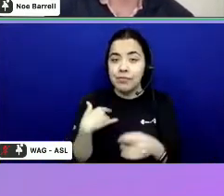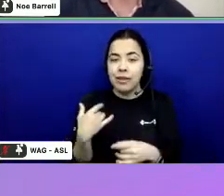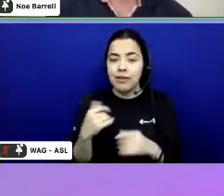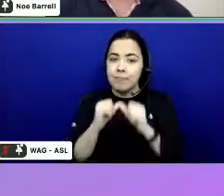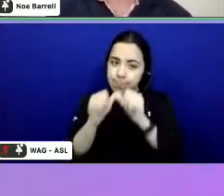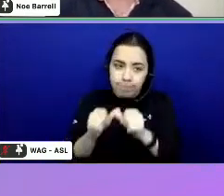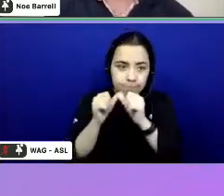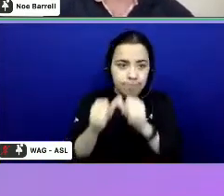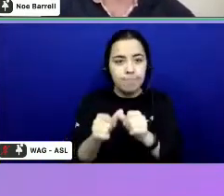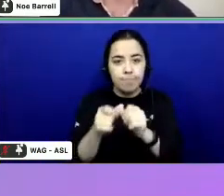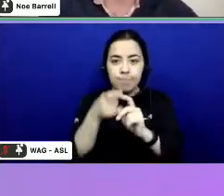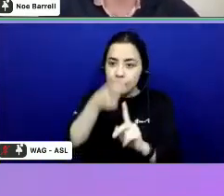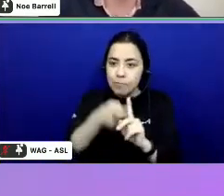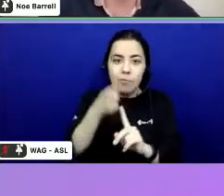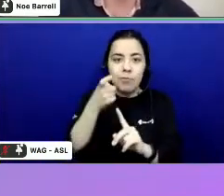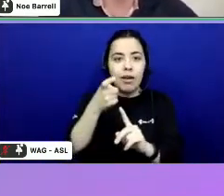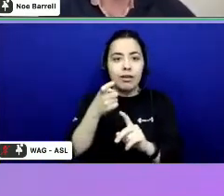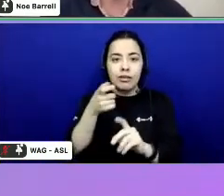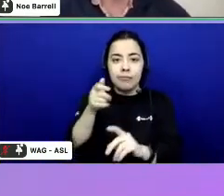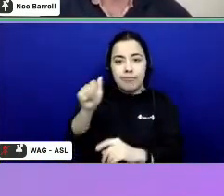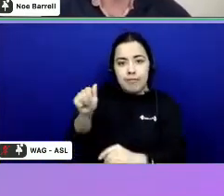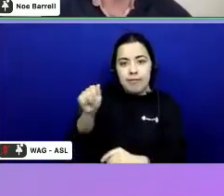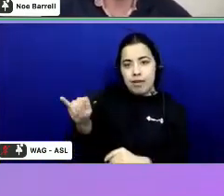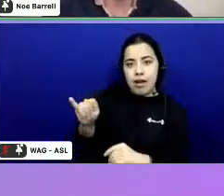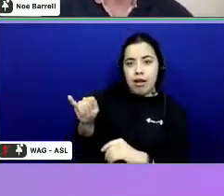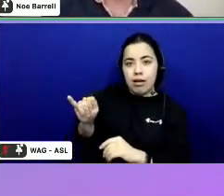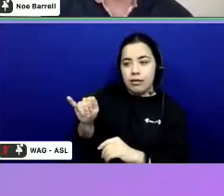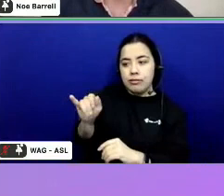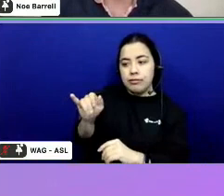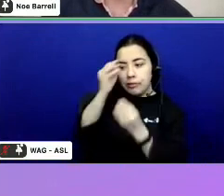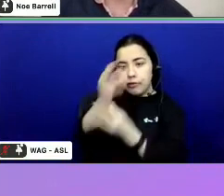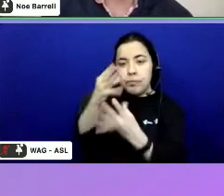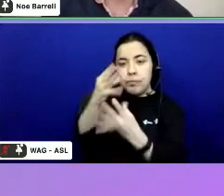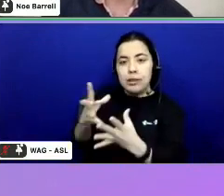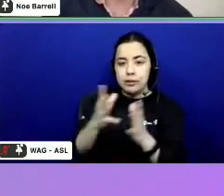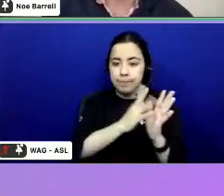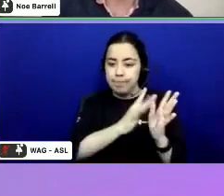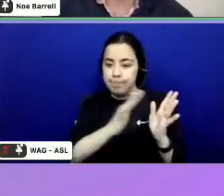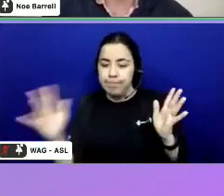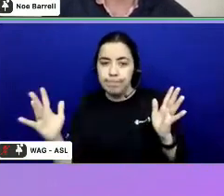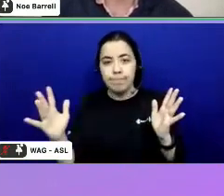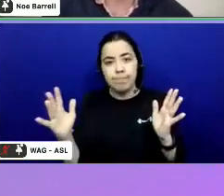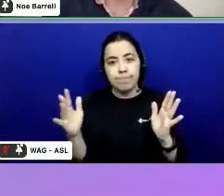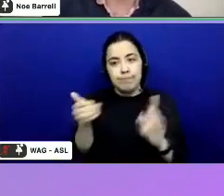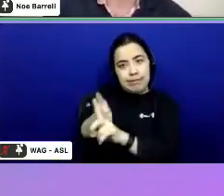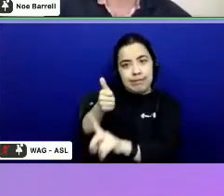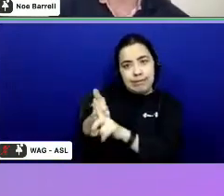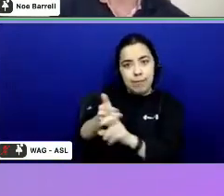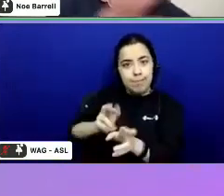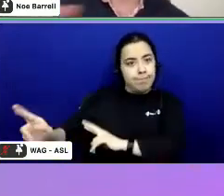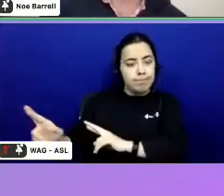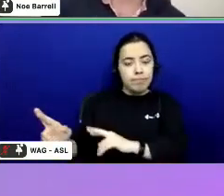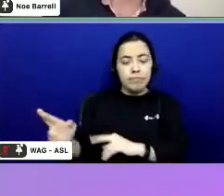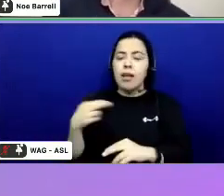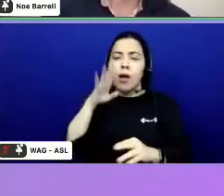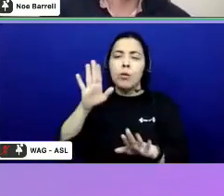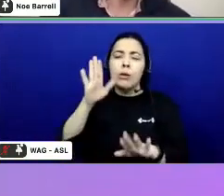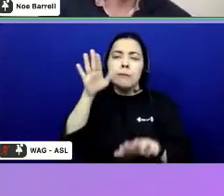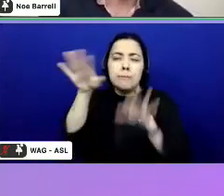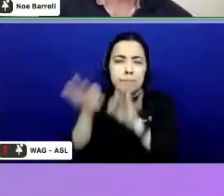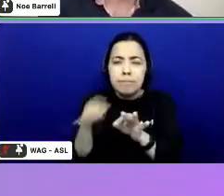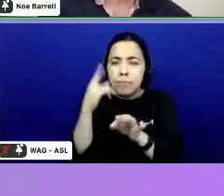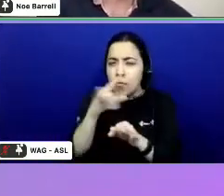and automatic artificial intelligence data pipeline. So I'm just going to give you a walkthrough what this process kind of looks